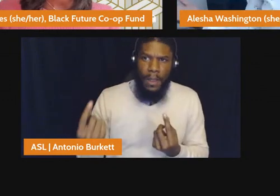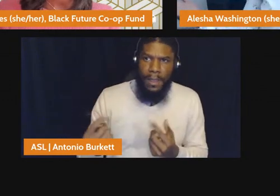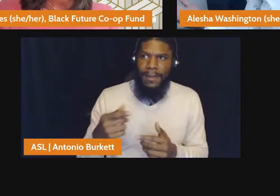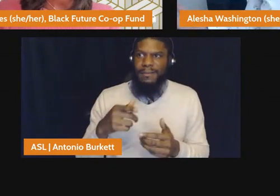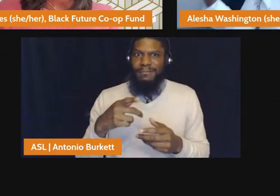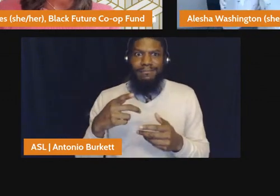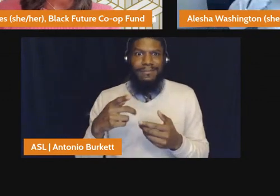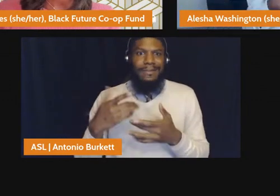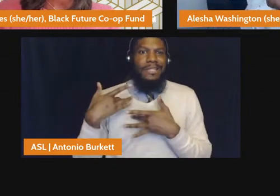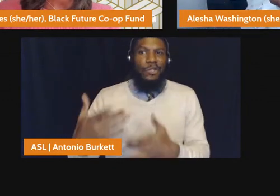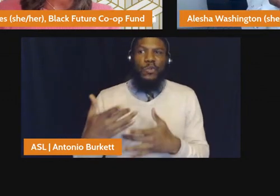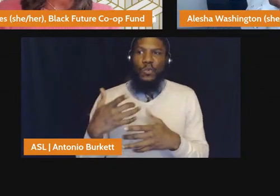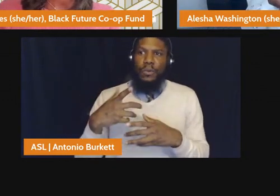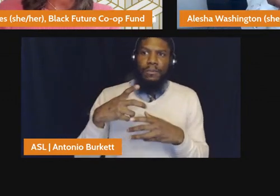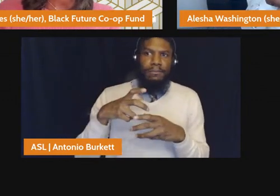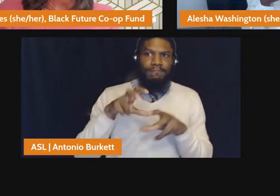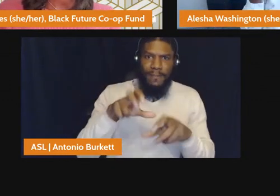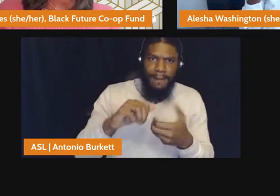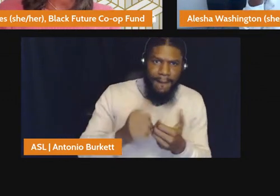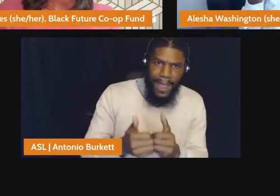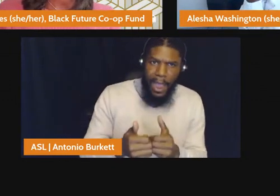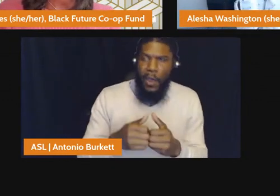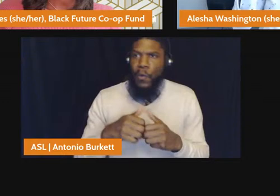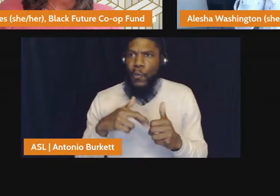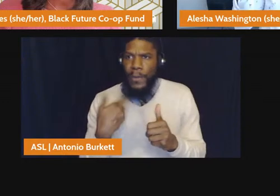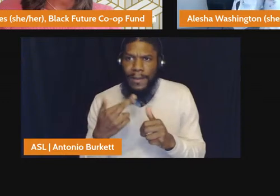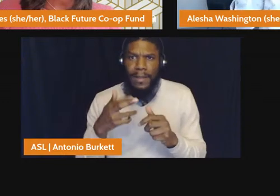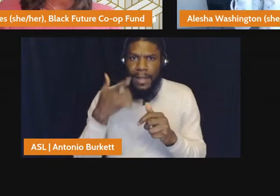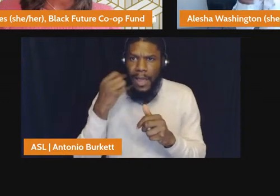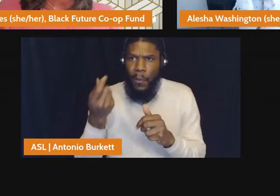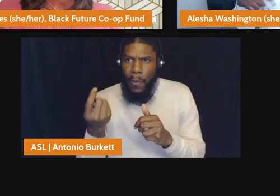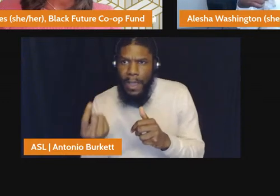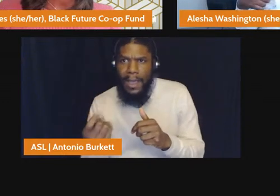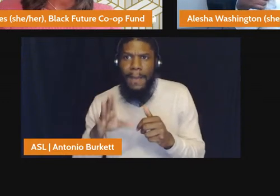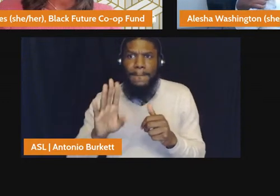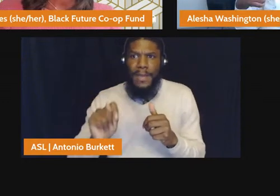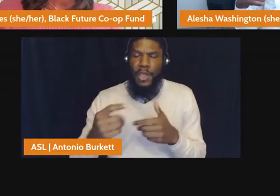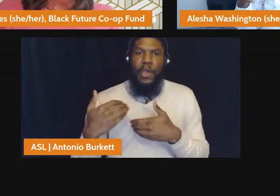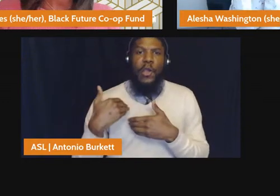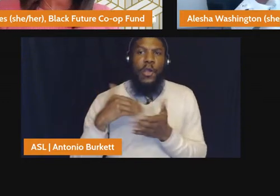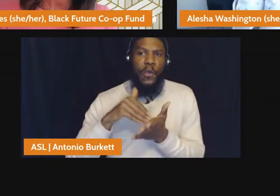types of organizations, but yet we struggle with others. Like, we've talked about why